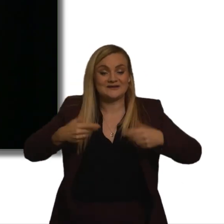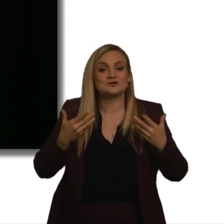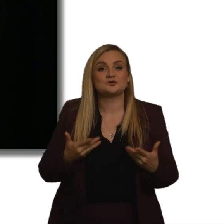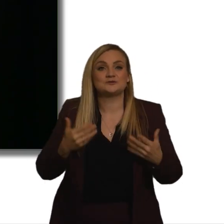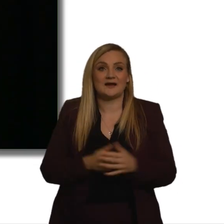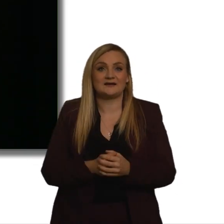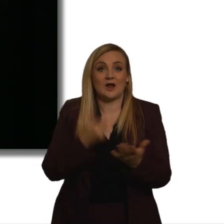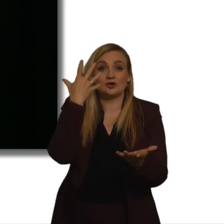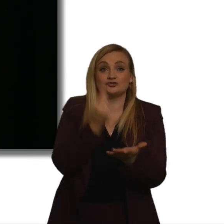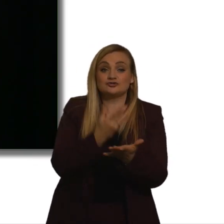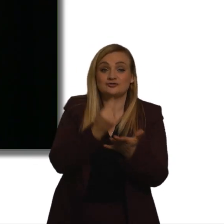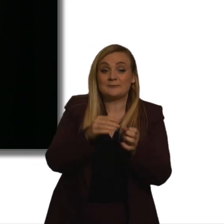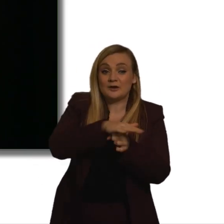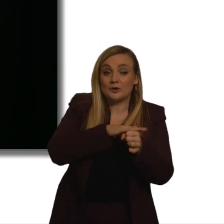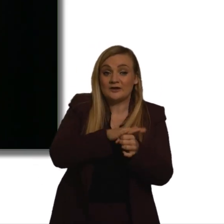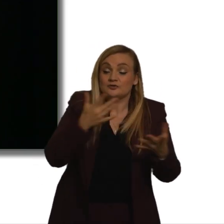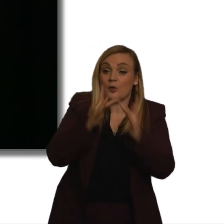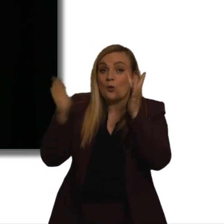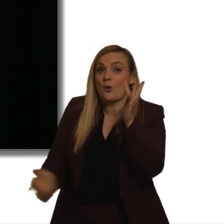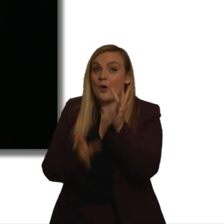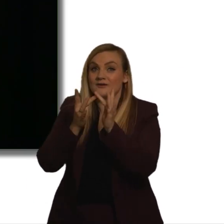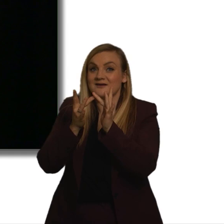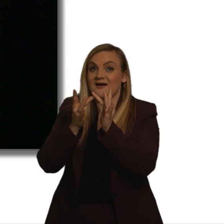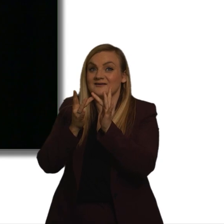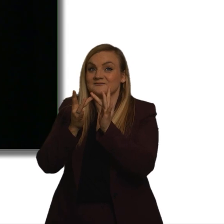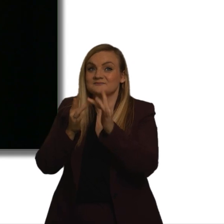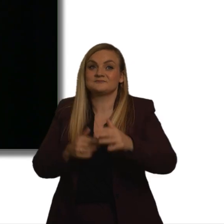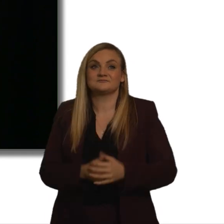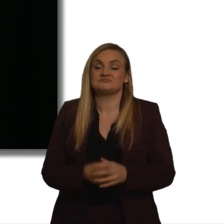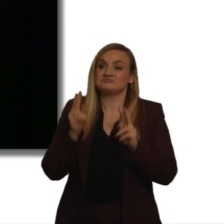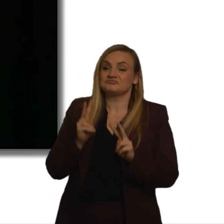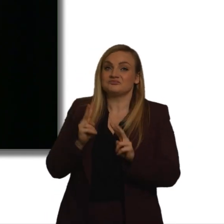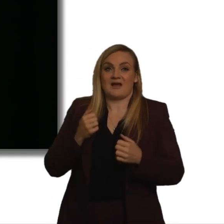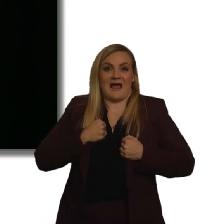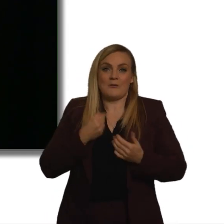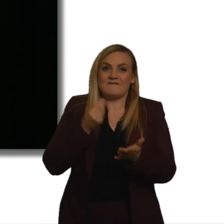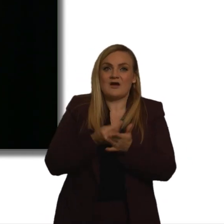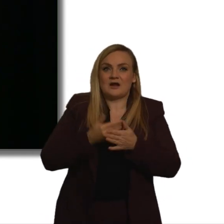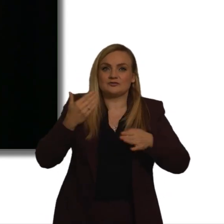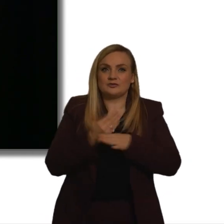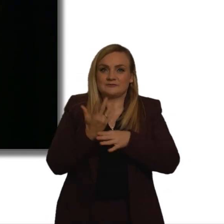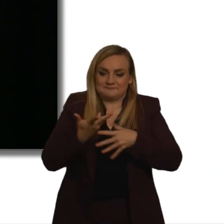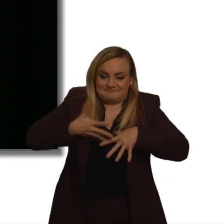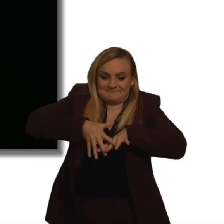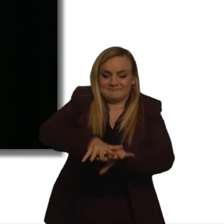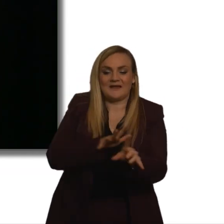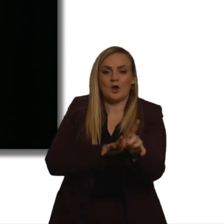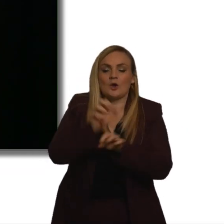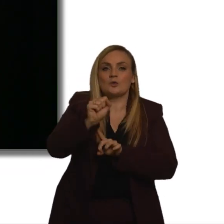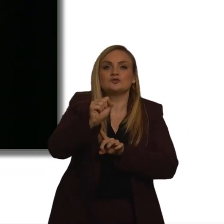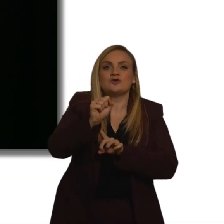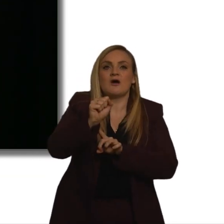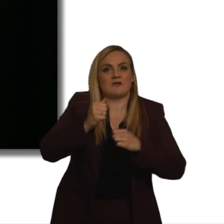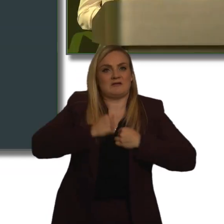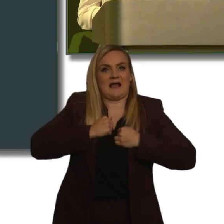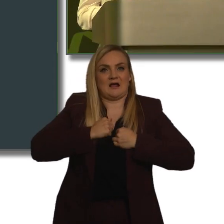streaming locations or watching online. Our financial performance is embedded in our cultural framework, and it's at the heart